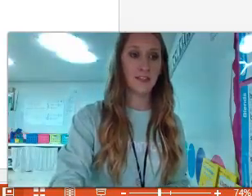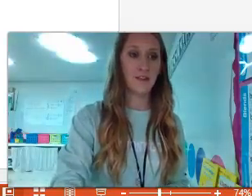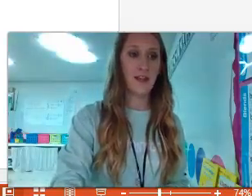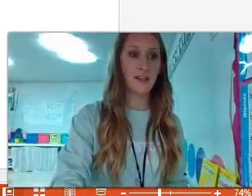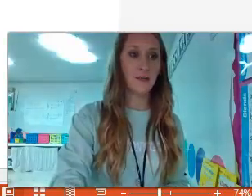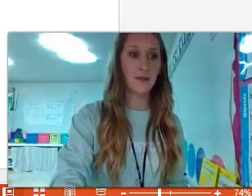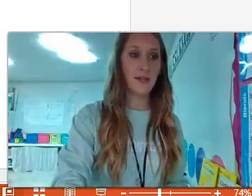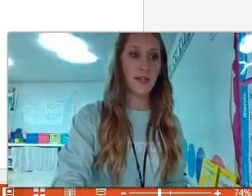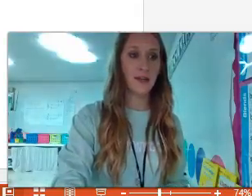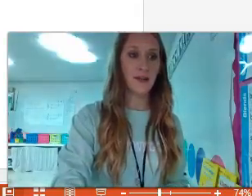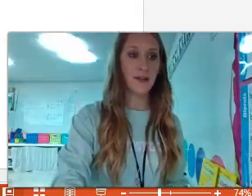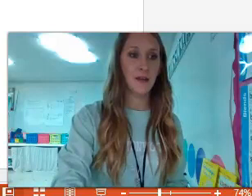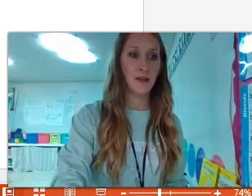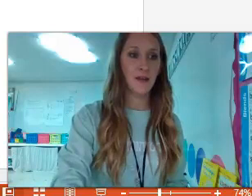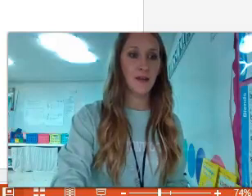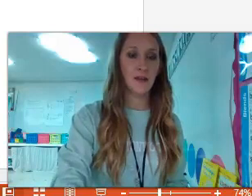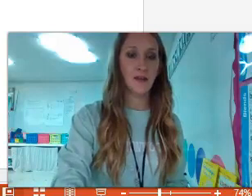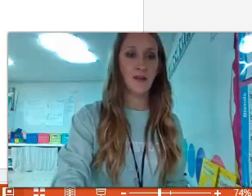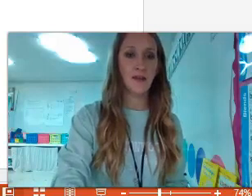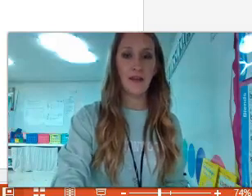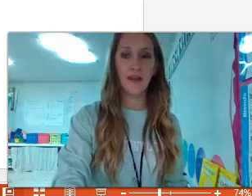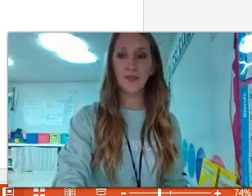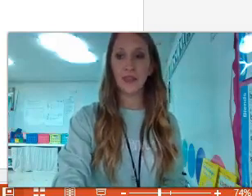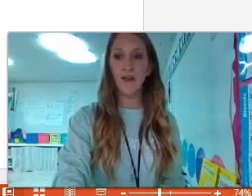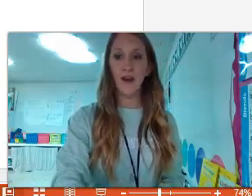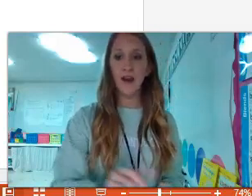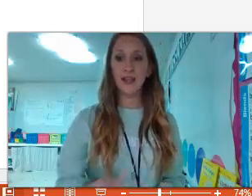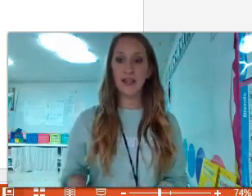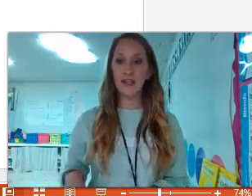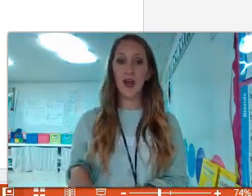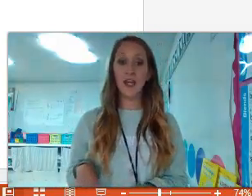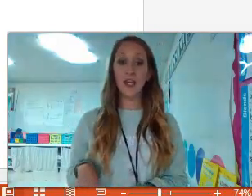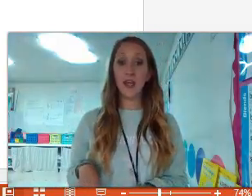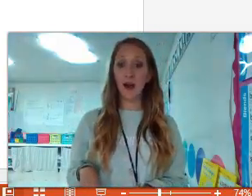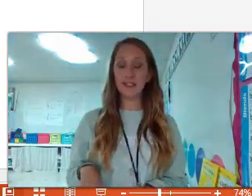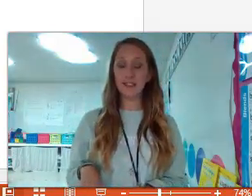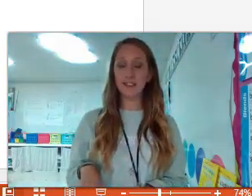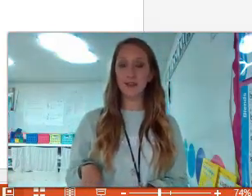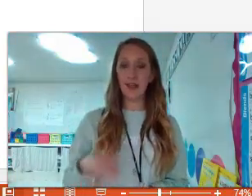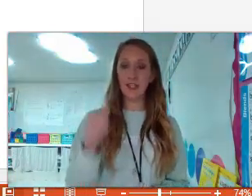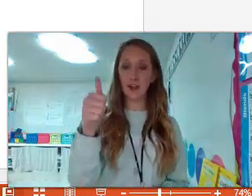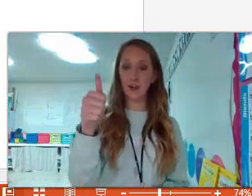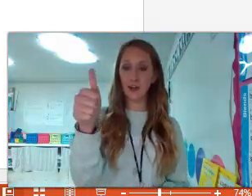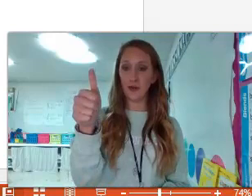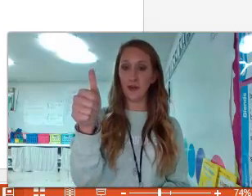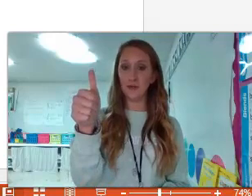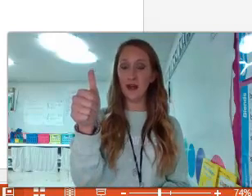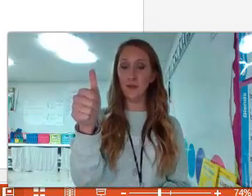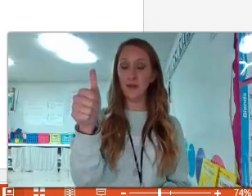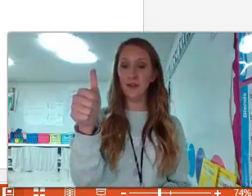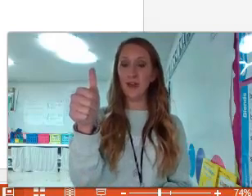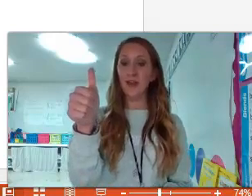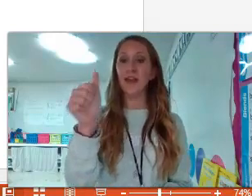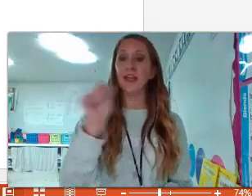And let's go to the next one. Okay. All right, and not. Okay, so you're going to do a thumbs